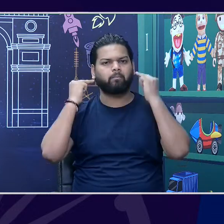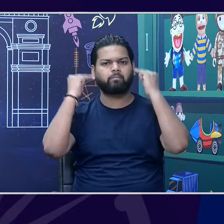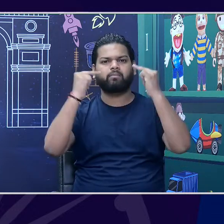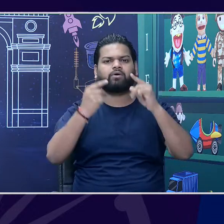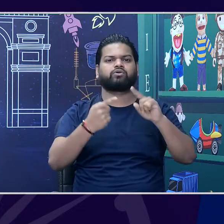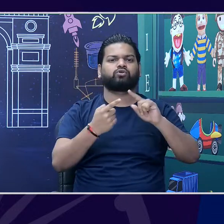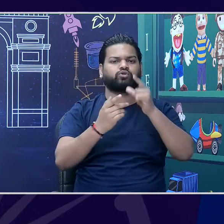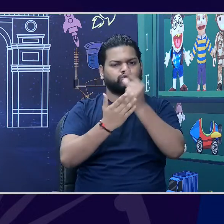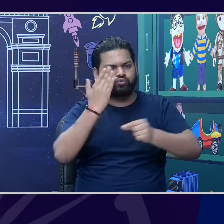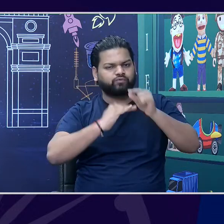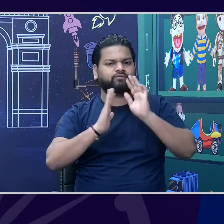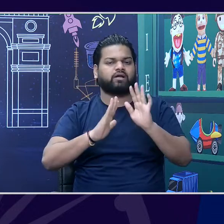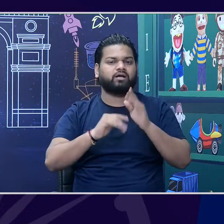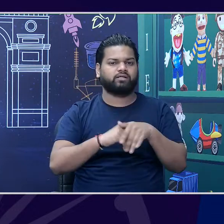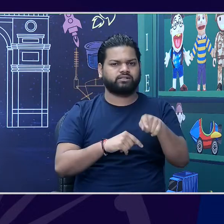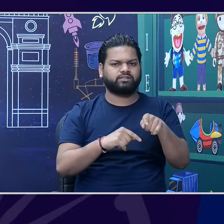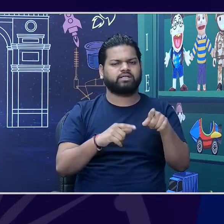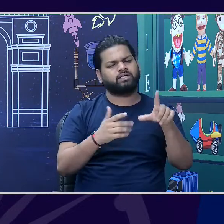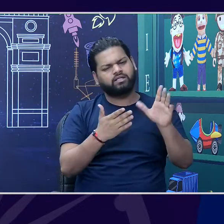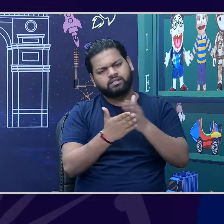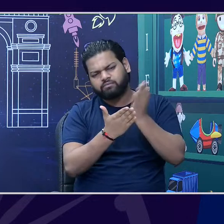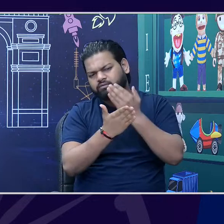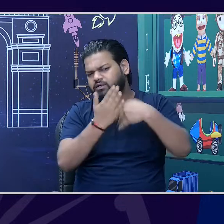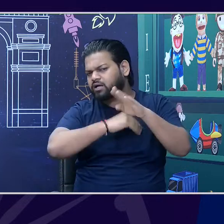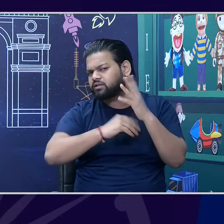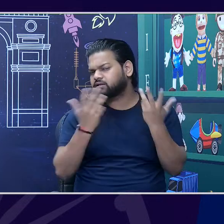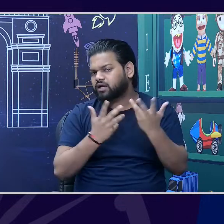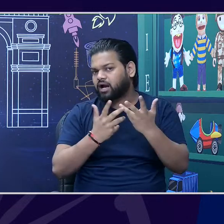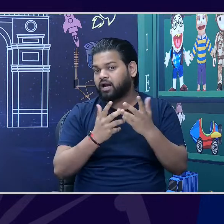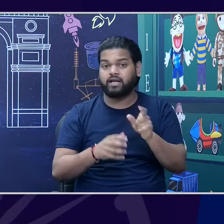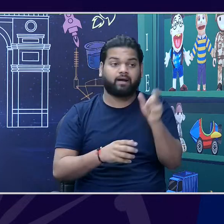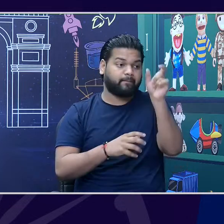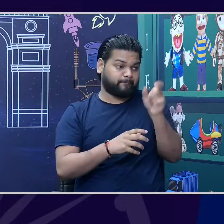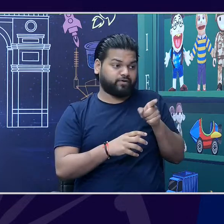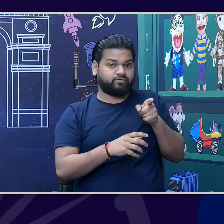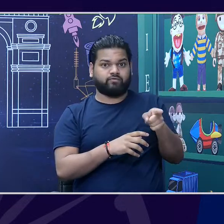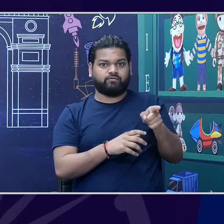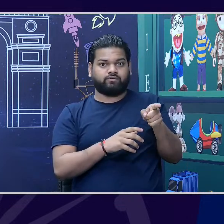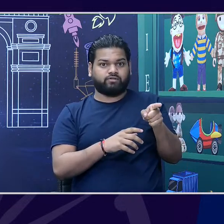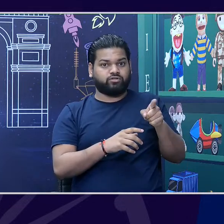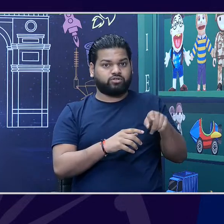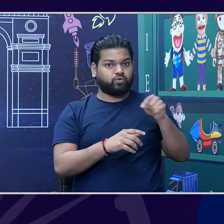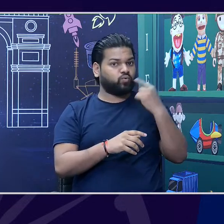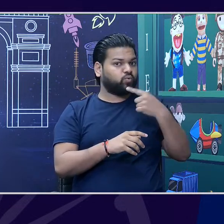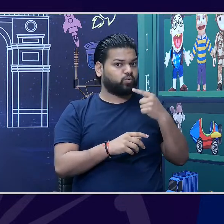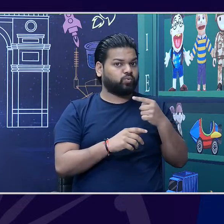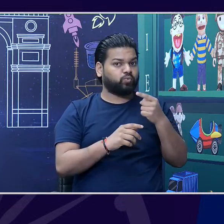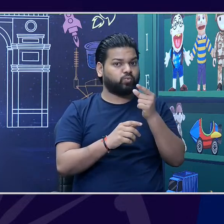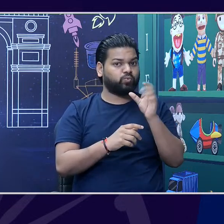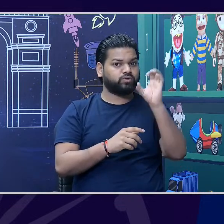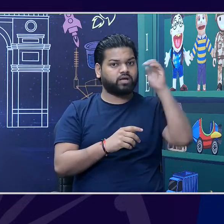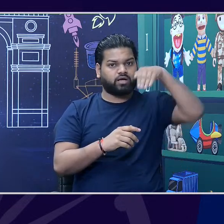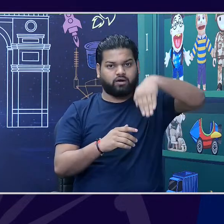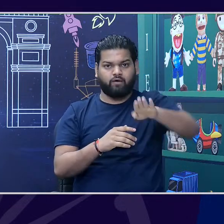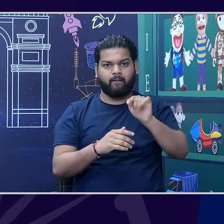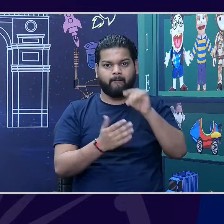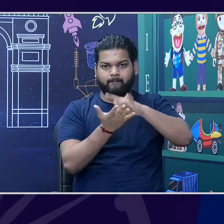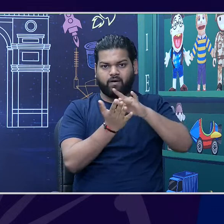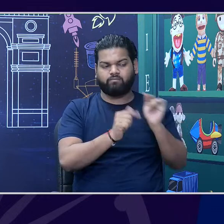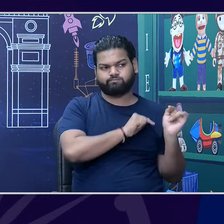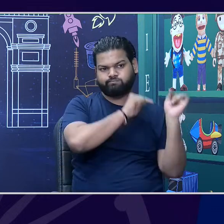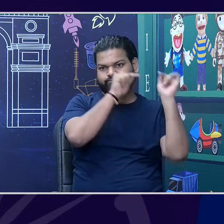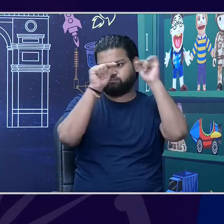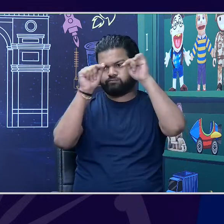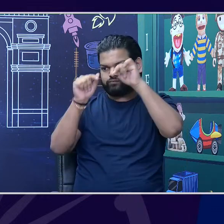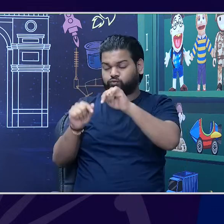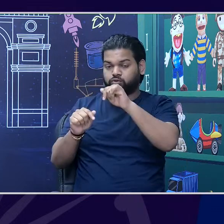This lesson is also about one man's journey to Cambridge, Cambridge the town, and then